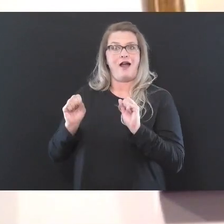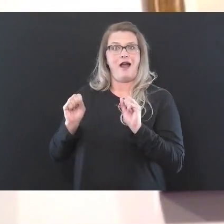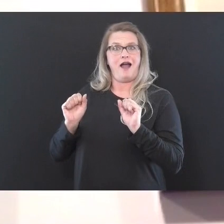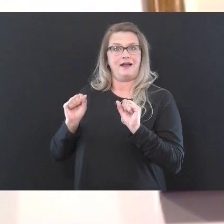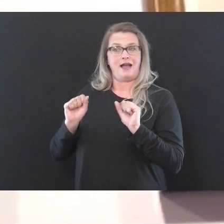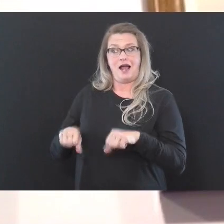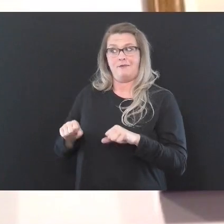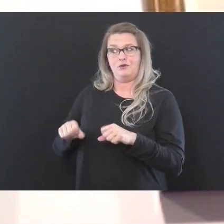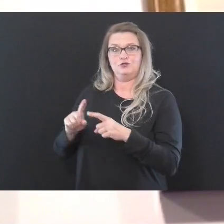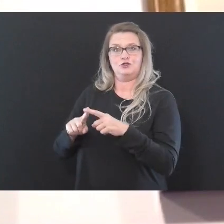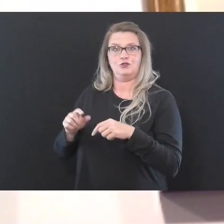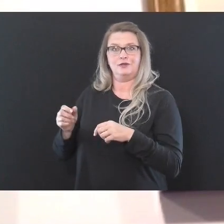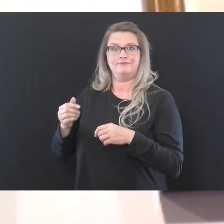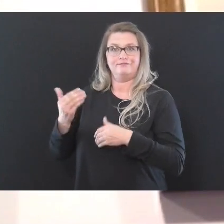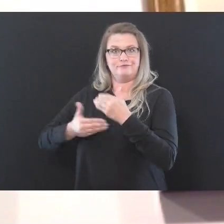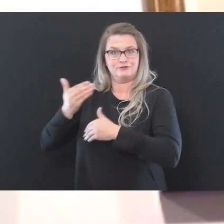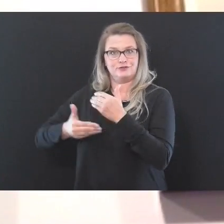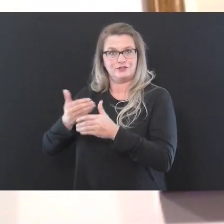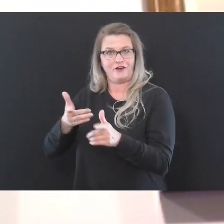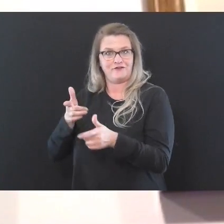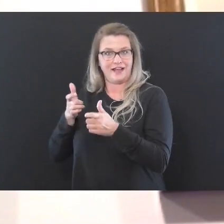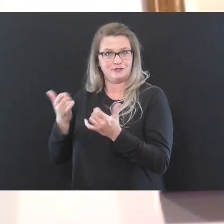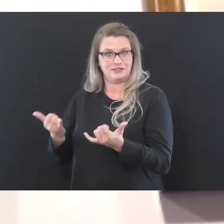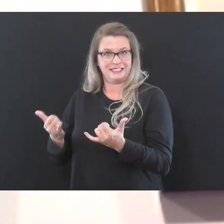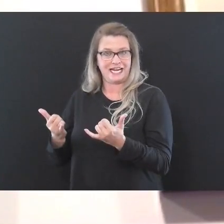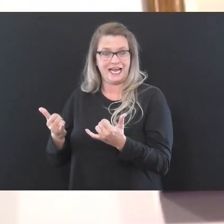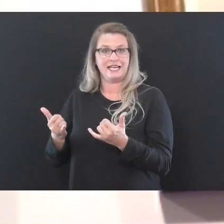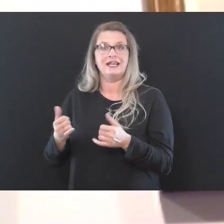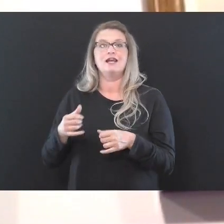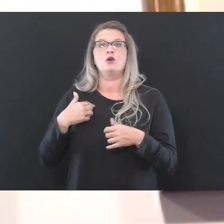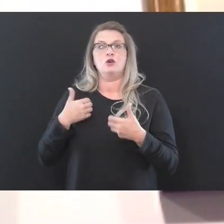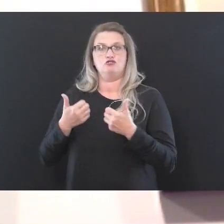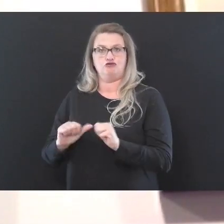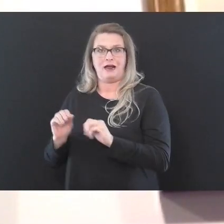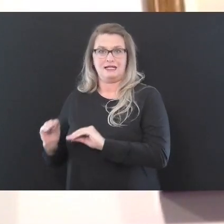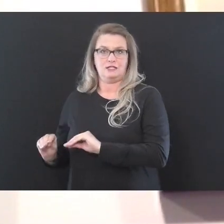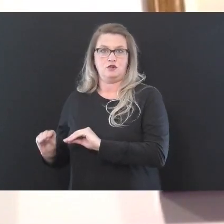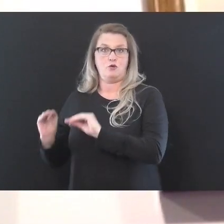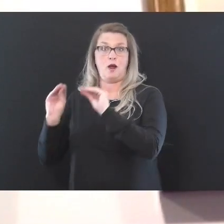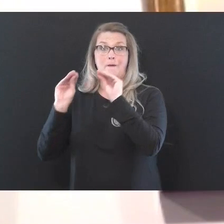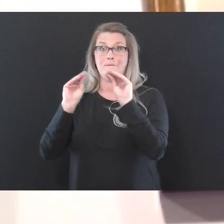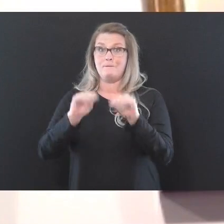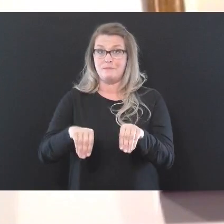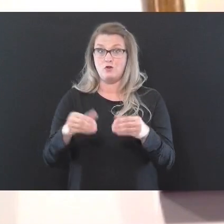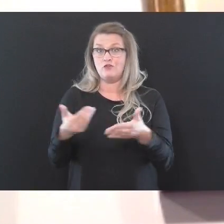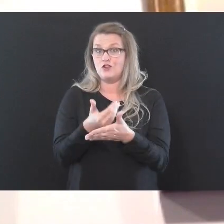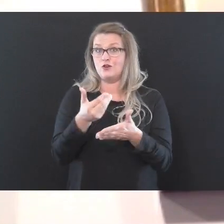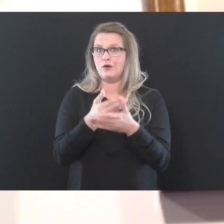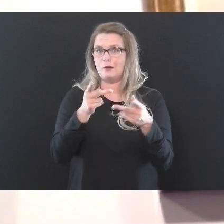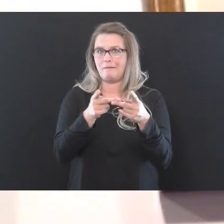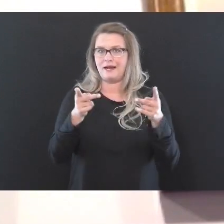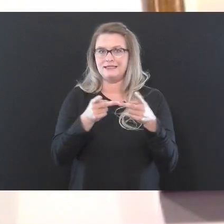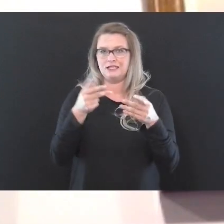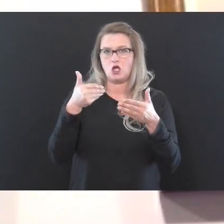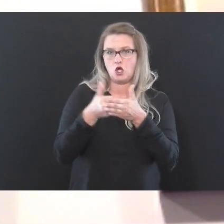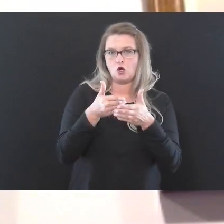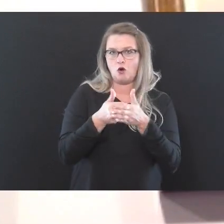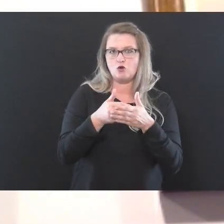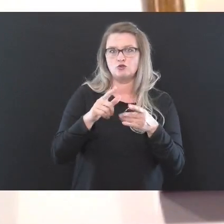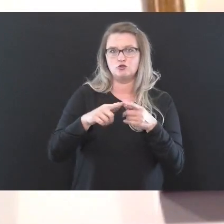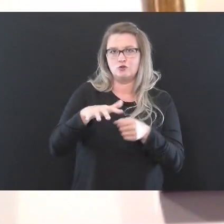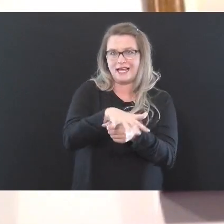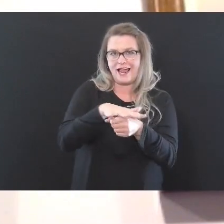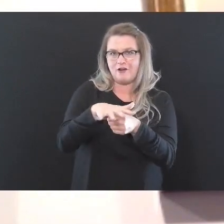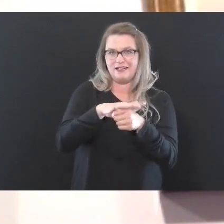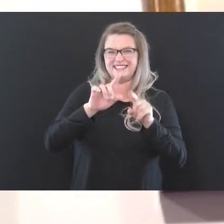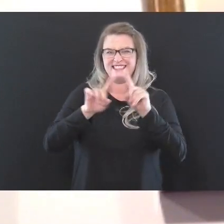get those done faster today than they used to. They're trying to move some of these new places closer to areas of